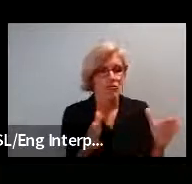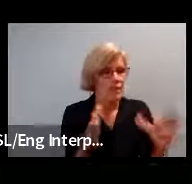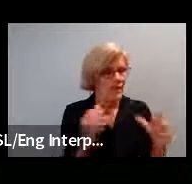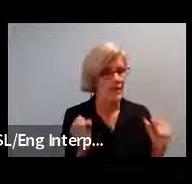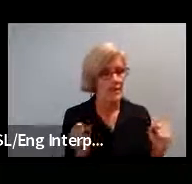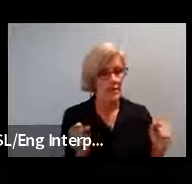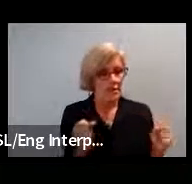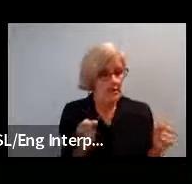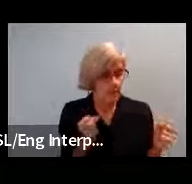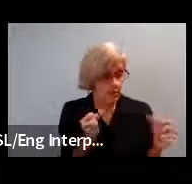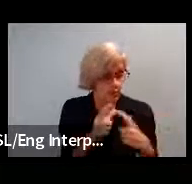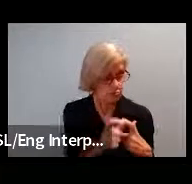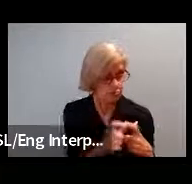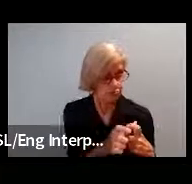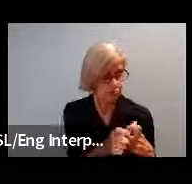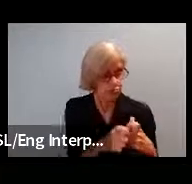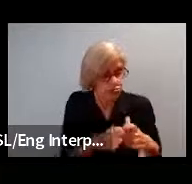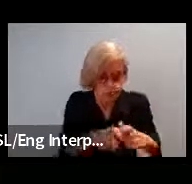ready for the day.